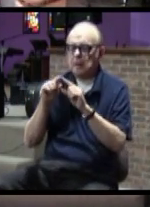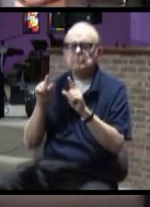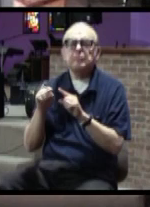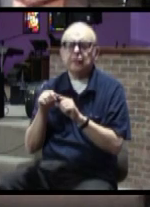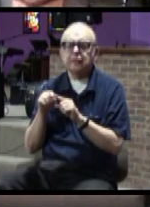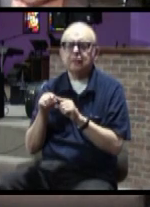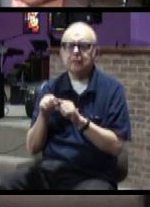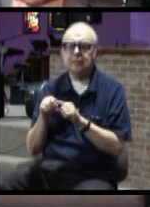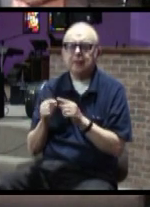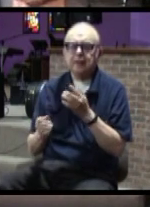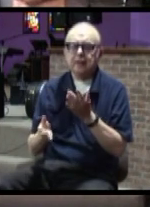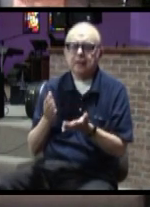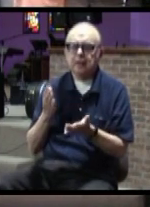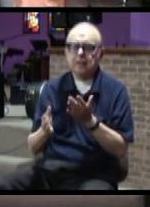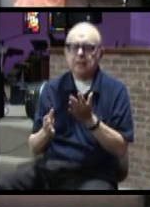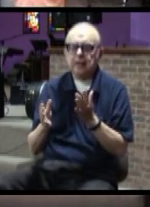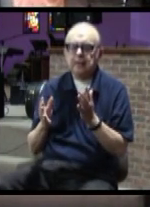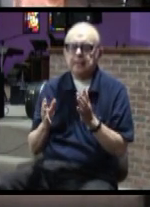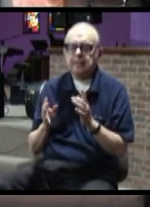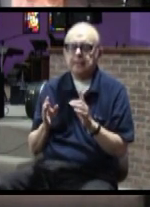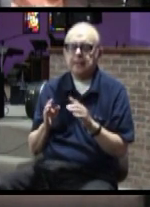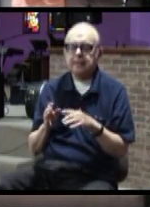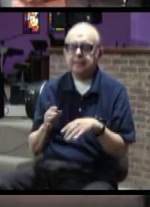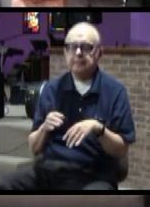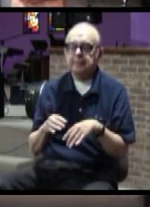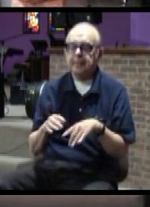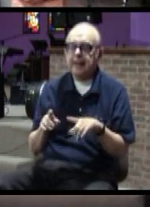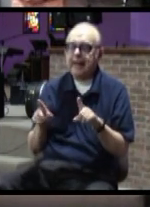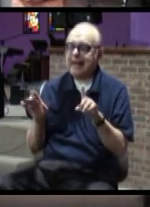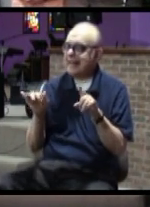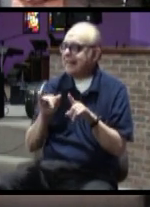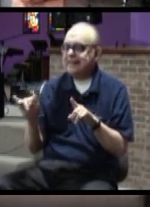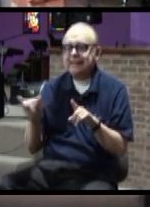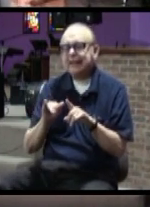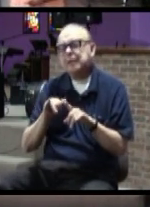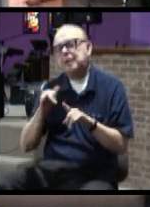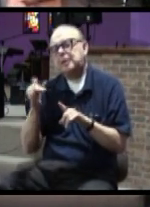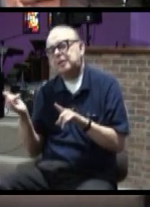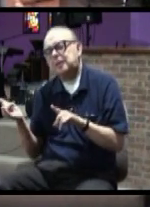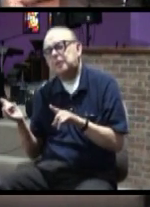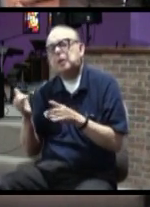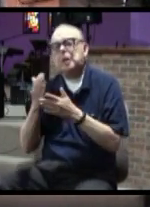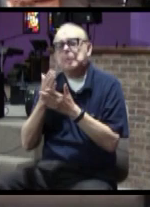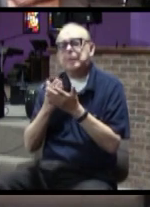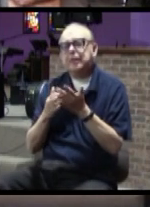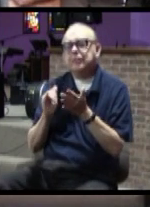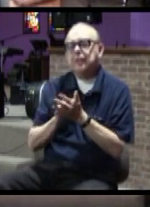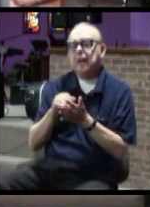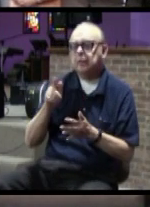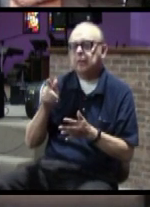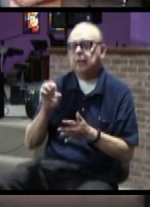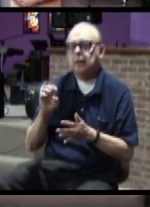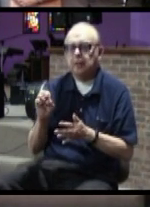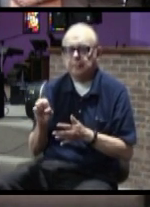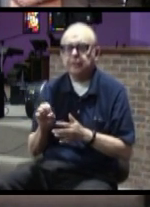puzzle that is probably identical to any other piece in that puzzle.